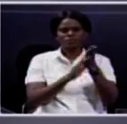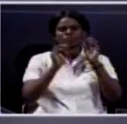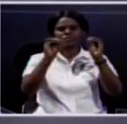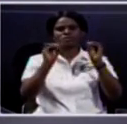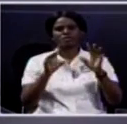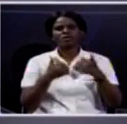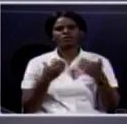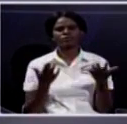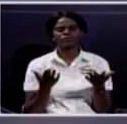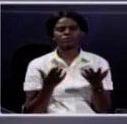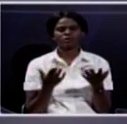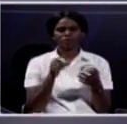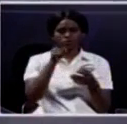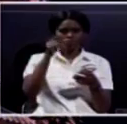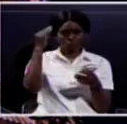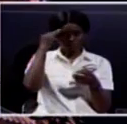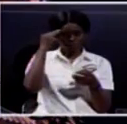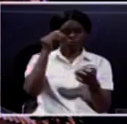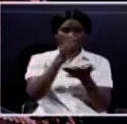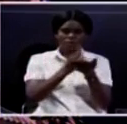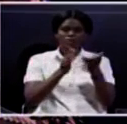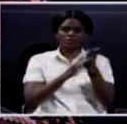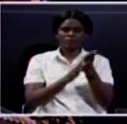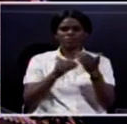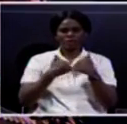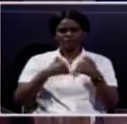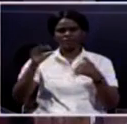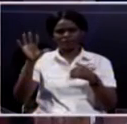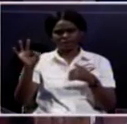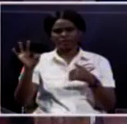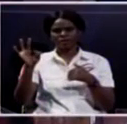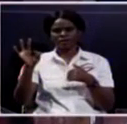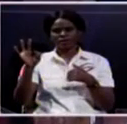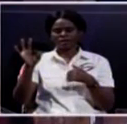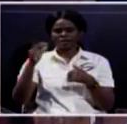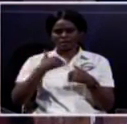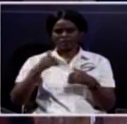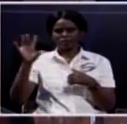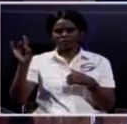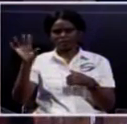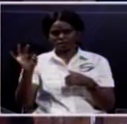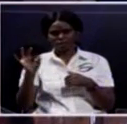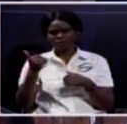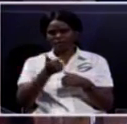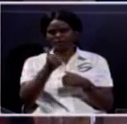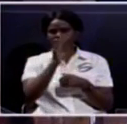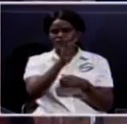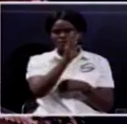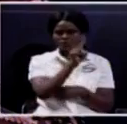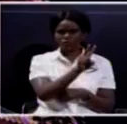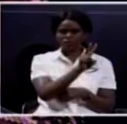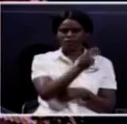You know of this, PS. I know of this. Some schools have 89 teachers in one school. I agree with you. Others have 42. I agree with you. Others